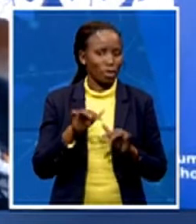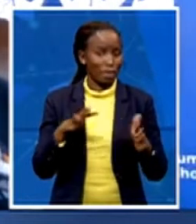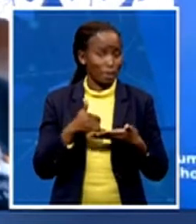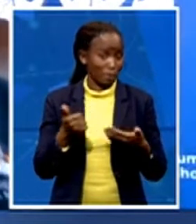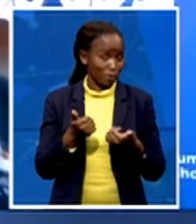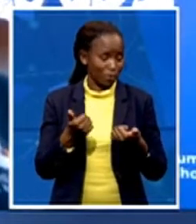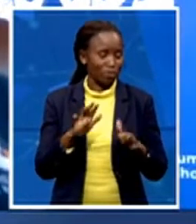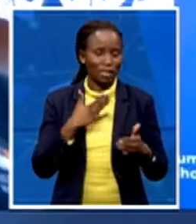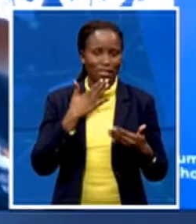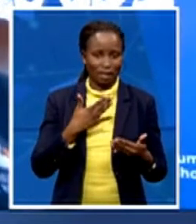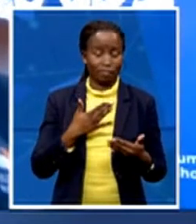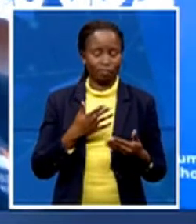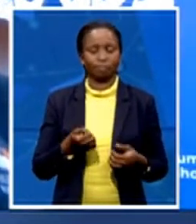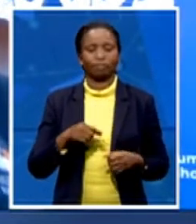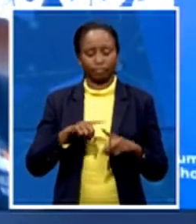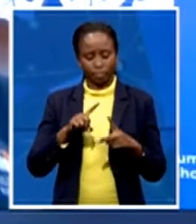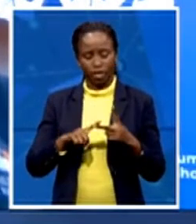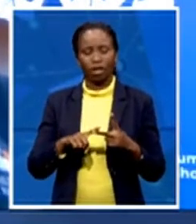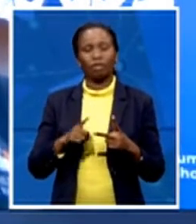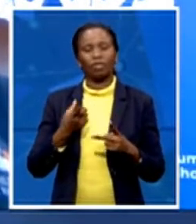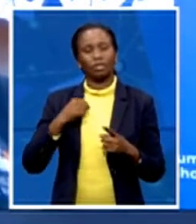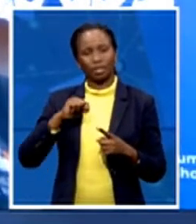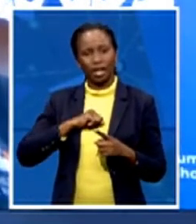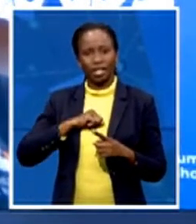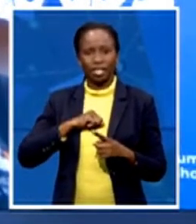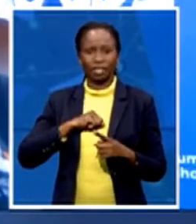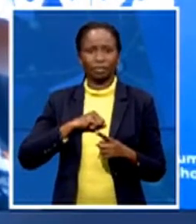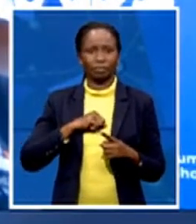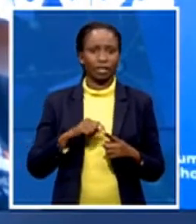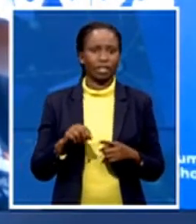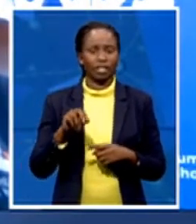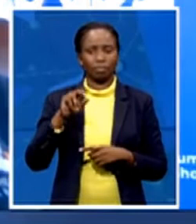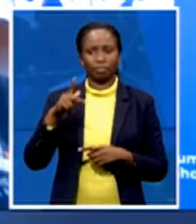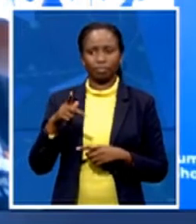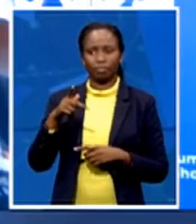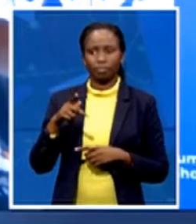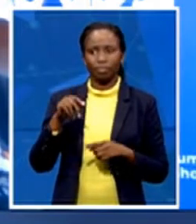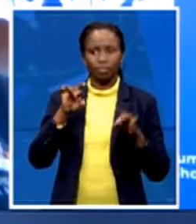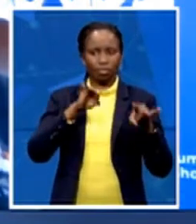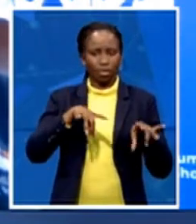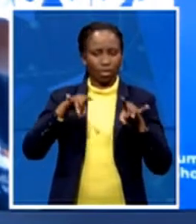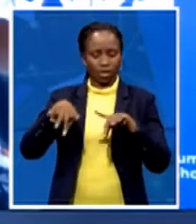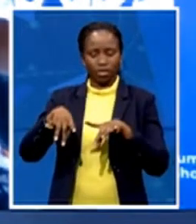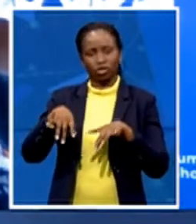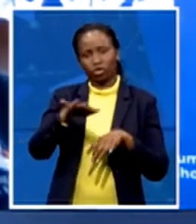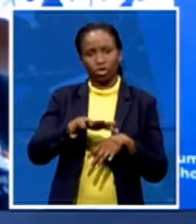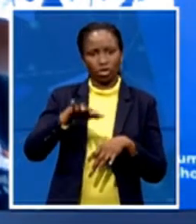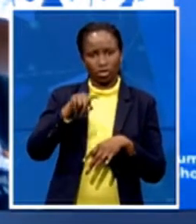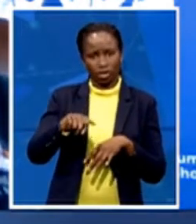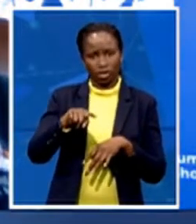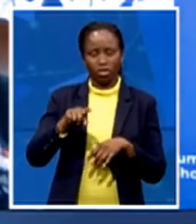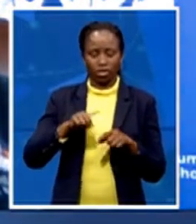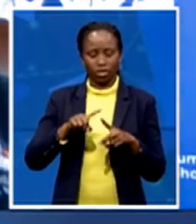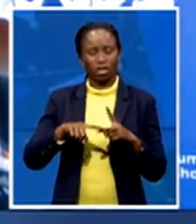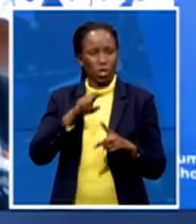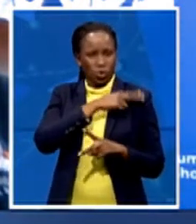the total of what has been vaccinated in Khayelitsha sites, I'm combining them, hospitals, site B, and Mitchell's Plain.